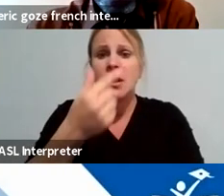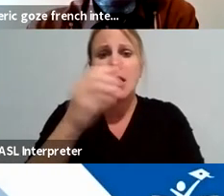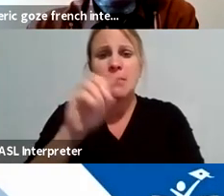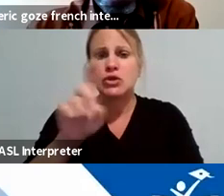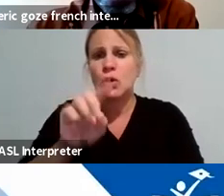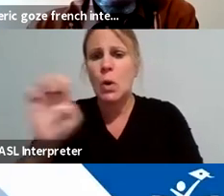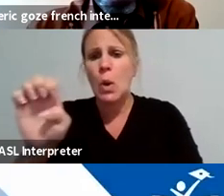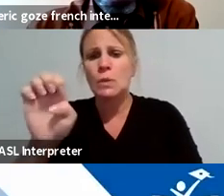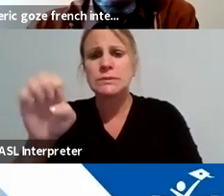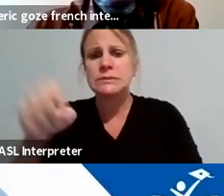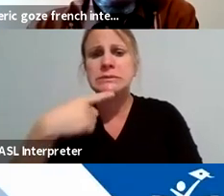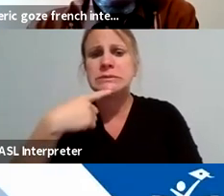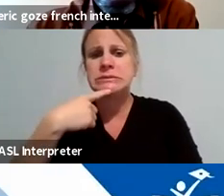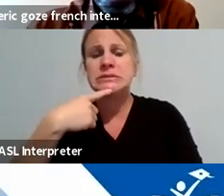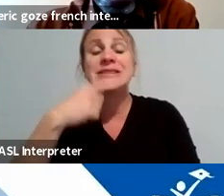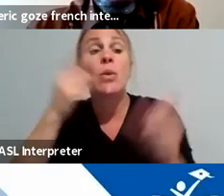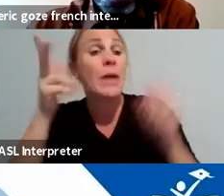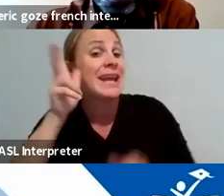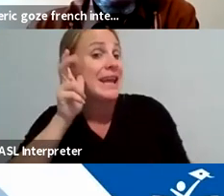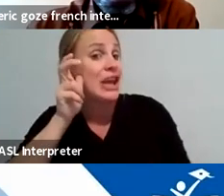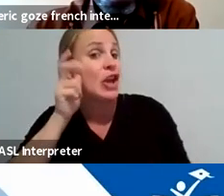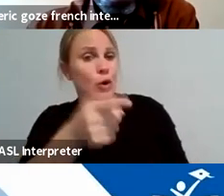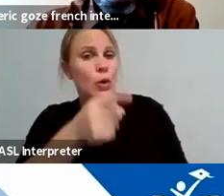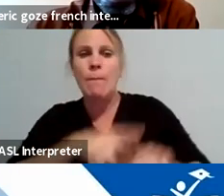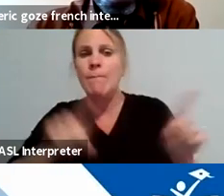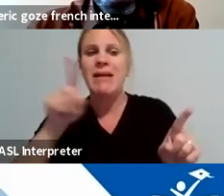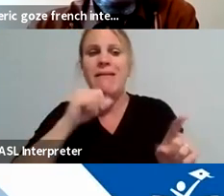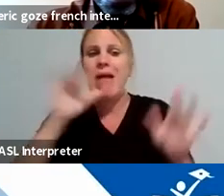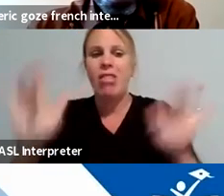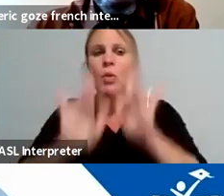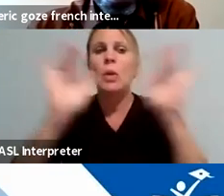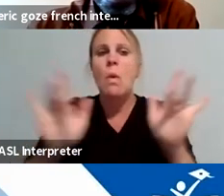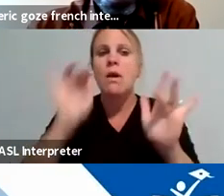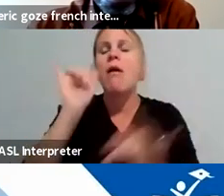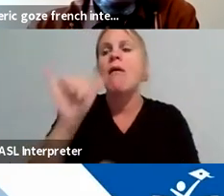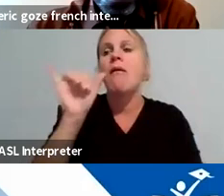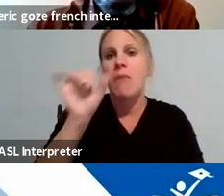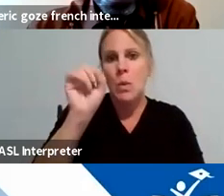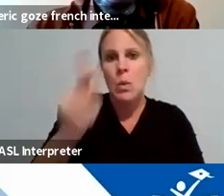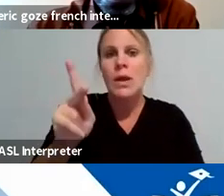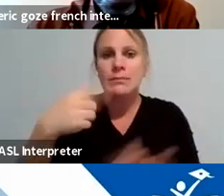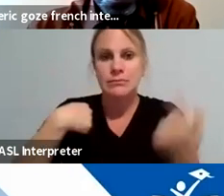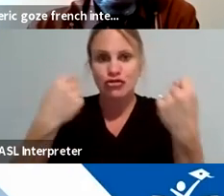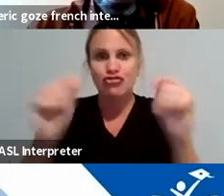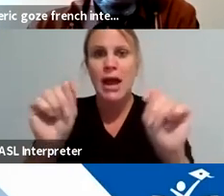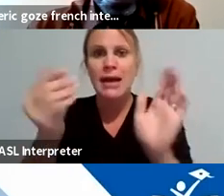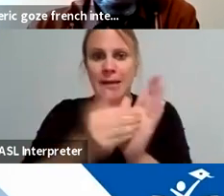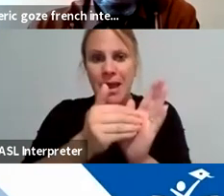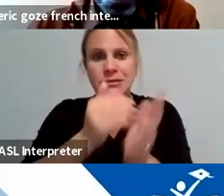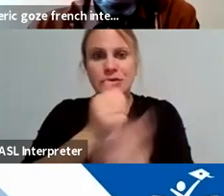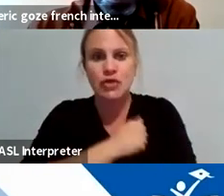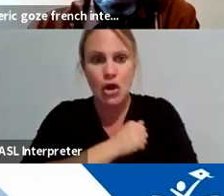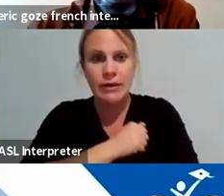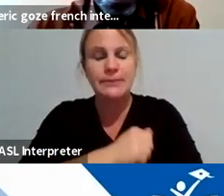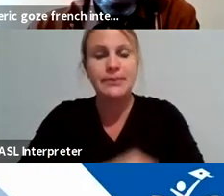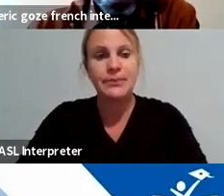hear it either. We hear you, but we're not hearing the recording. The recording. Okay. Let me try again. I'm sorry.